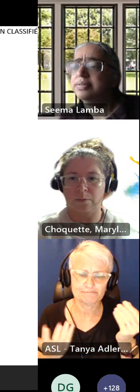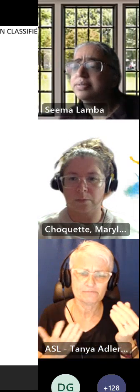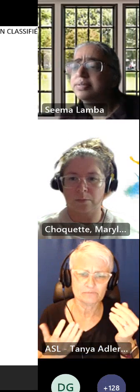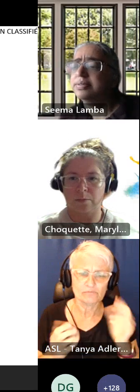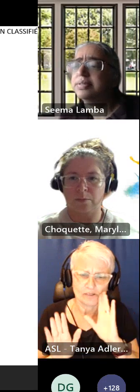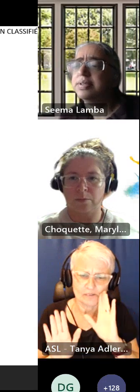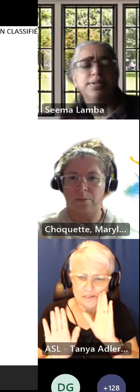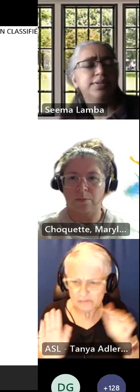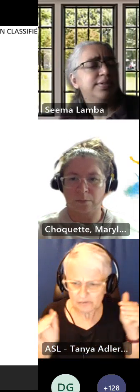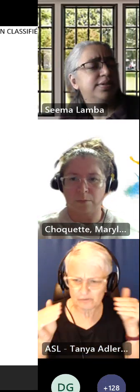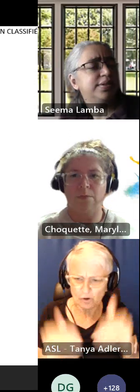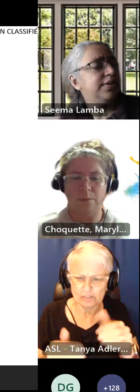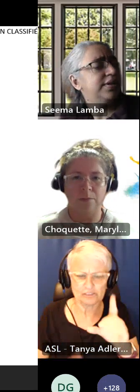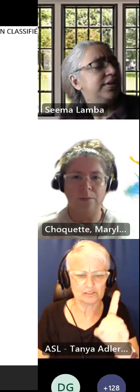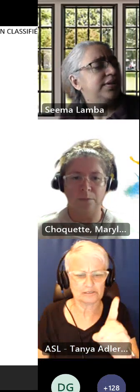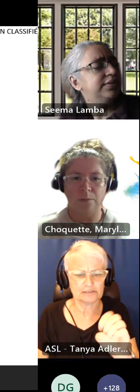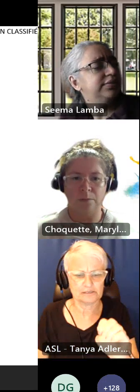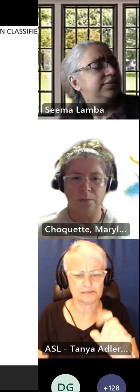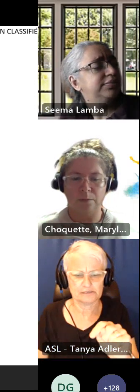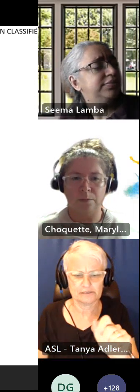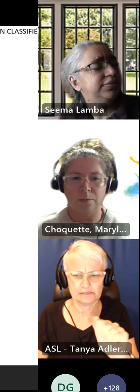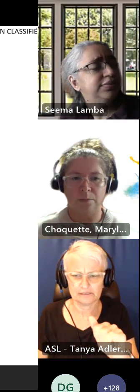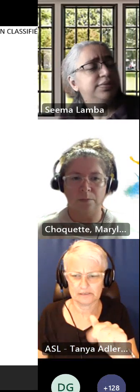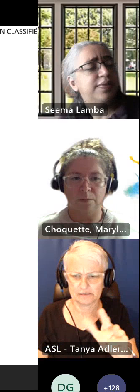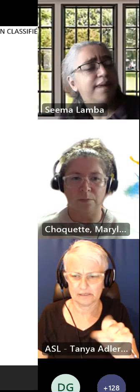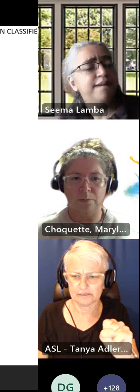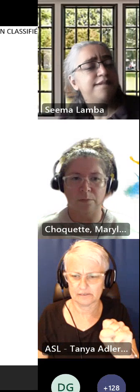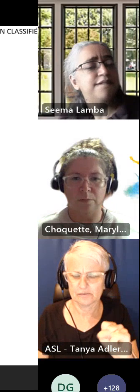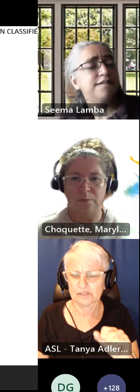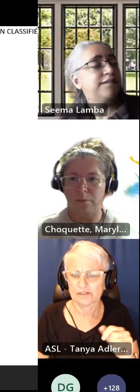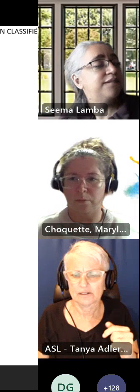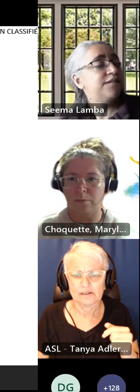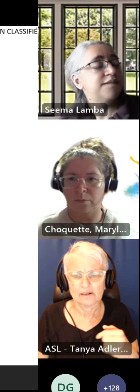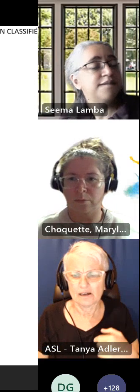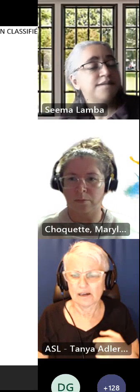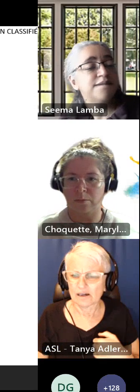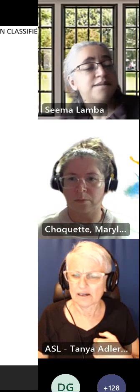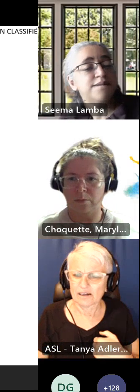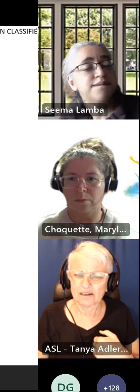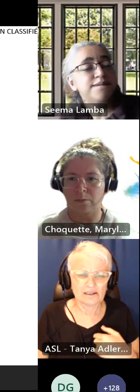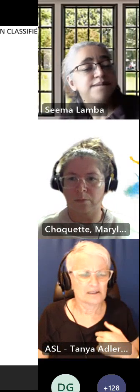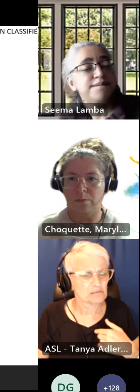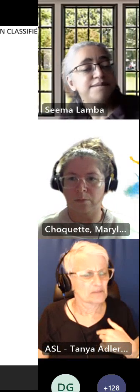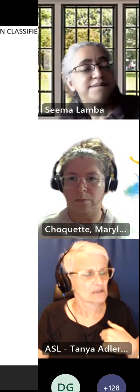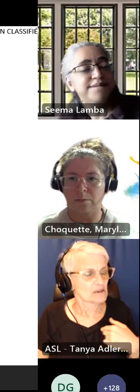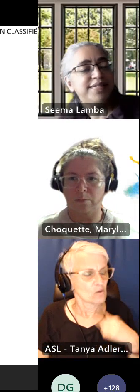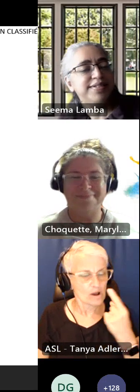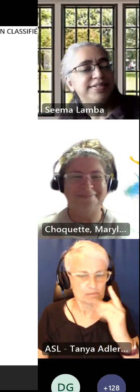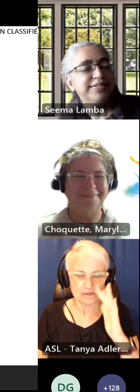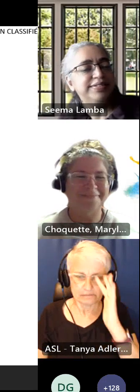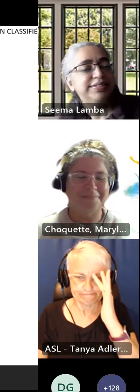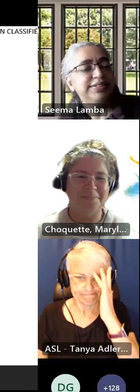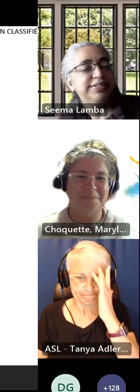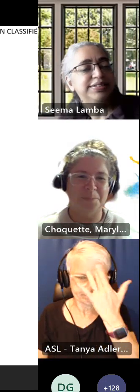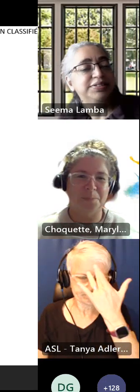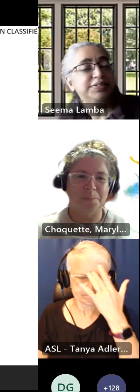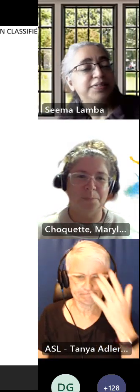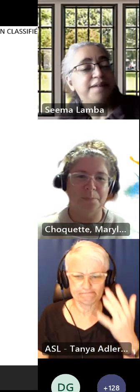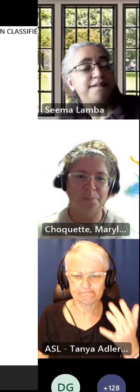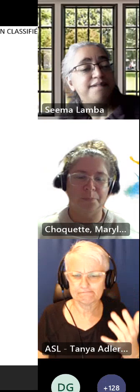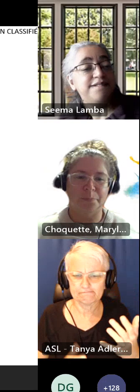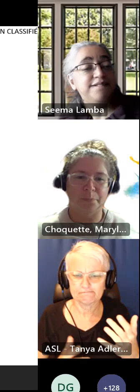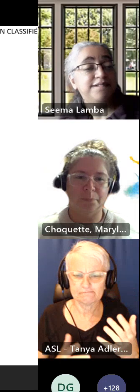attention to the details. I think this is kind of like a constant pet peeve of mine about the way